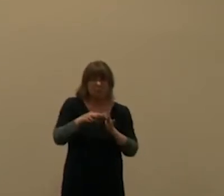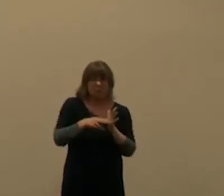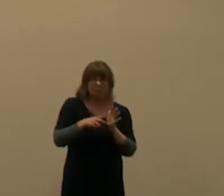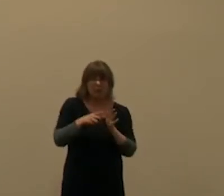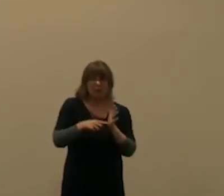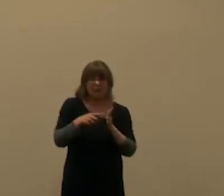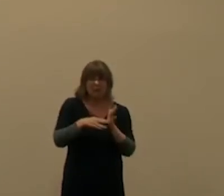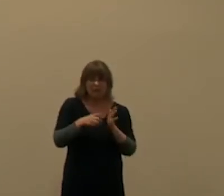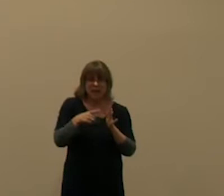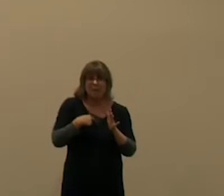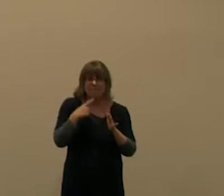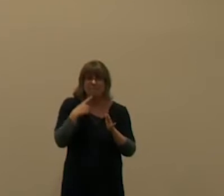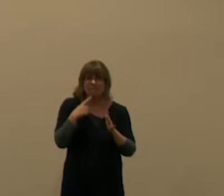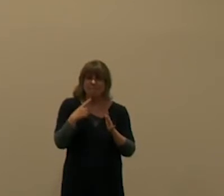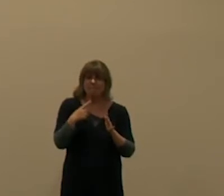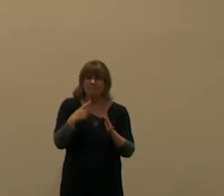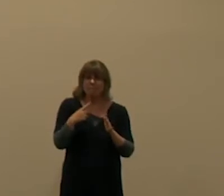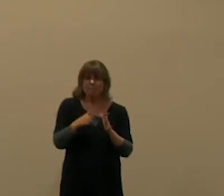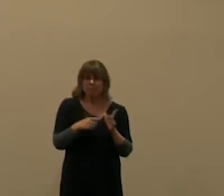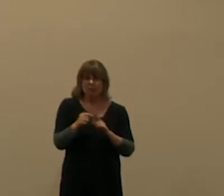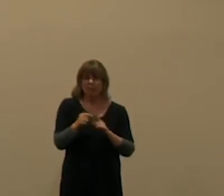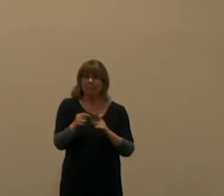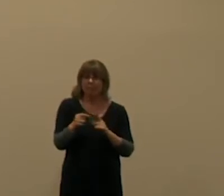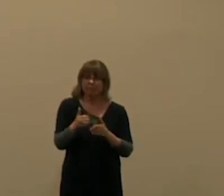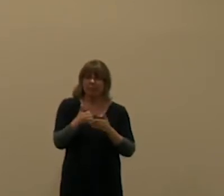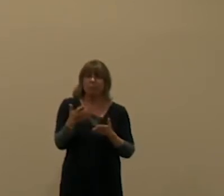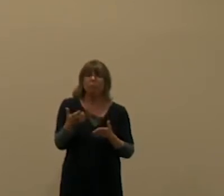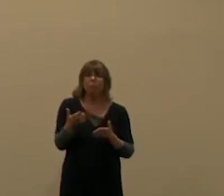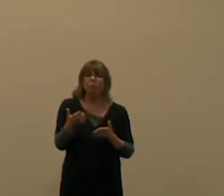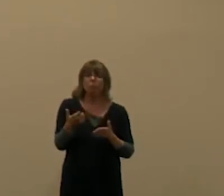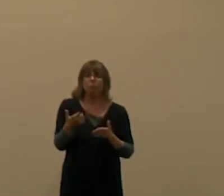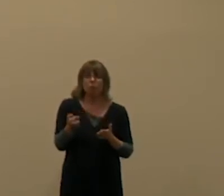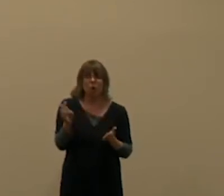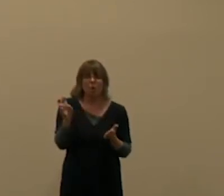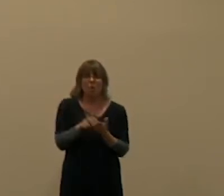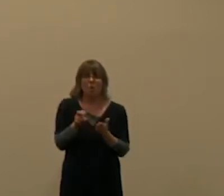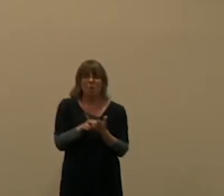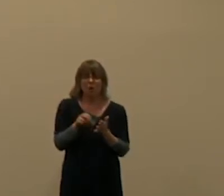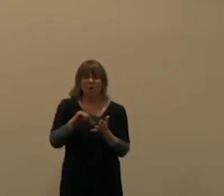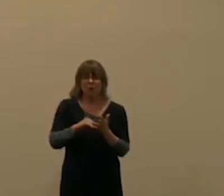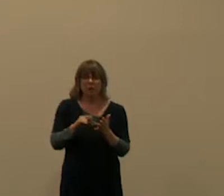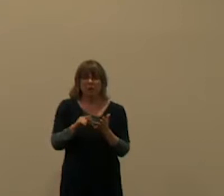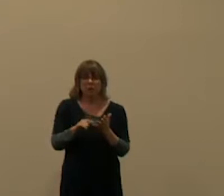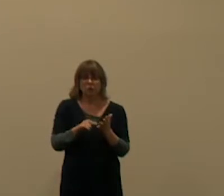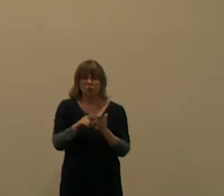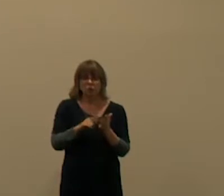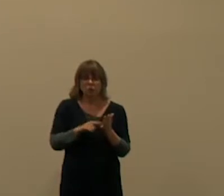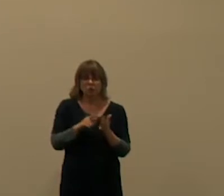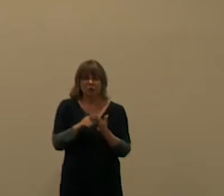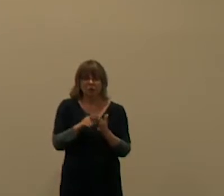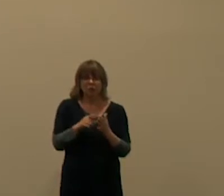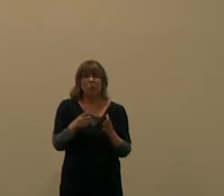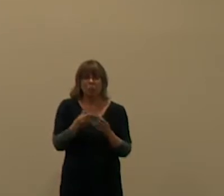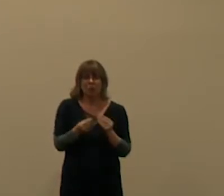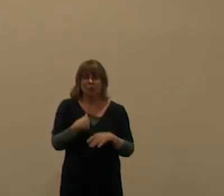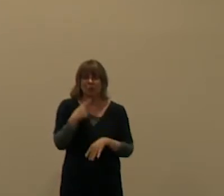One of the new things that's just being released right now is the Bookings with Me functionality. I don't know if you've